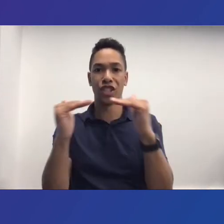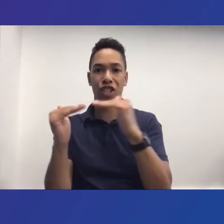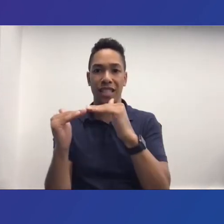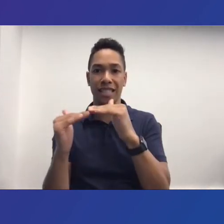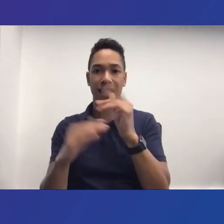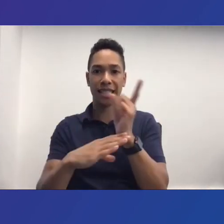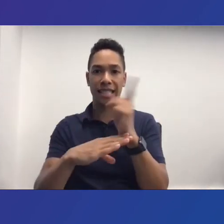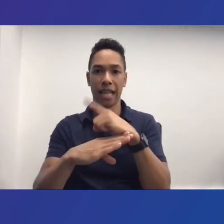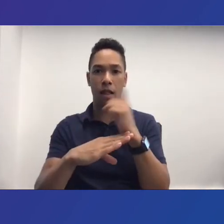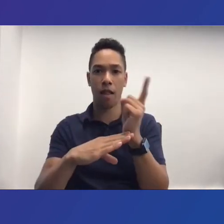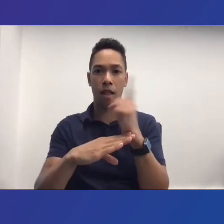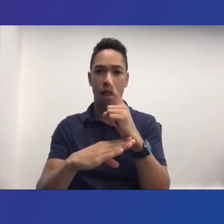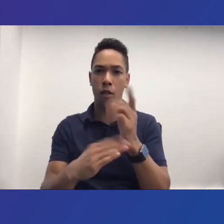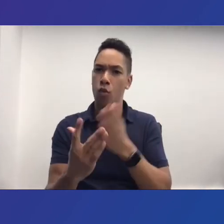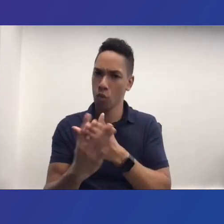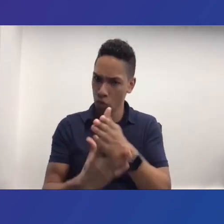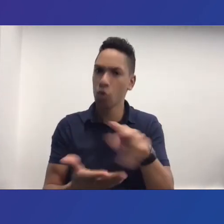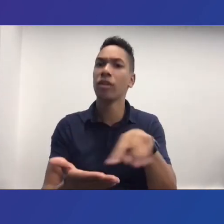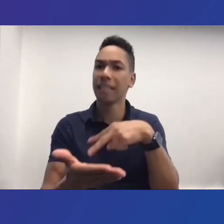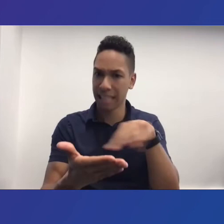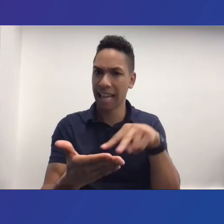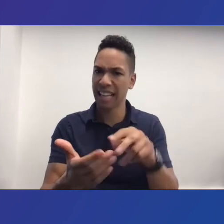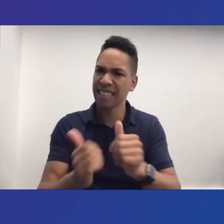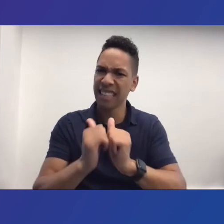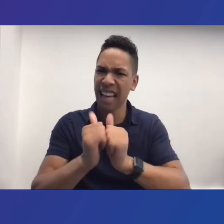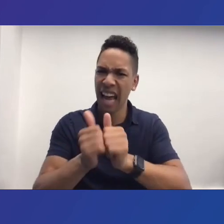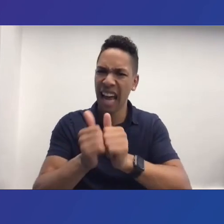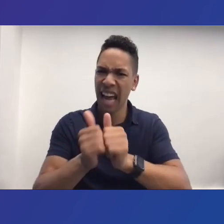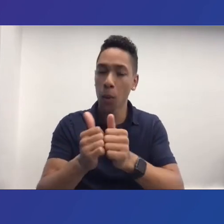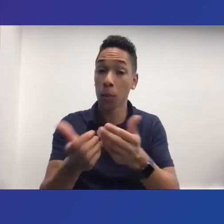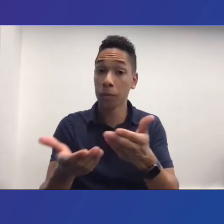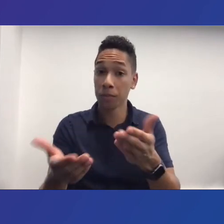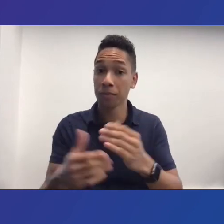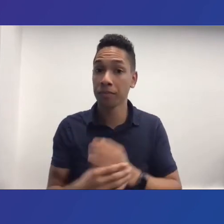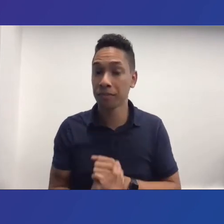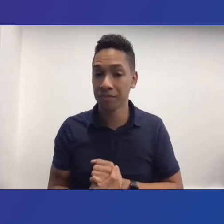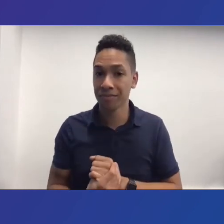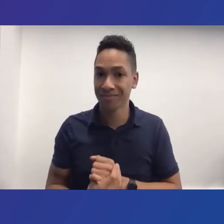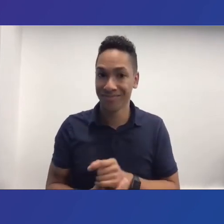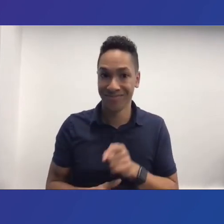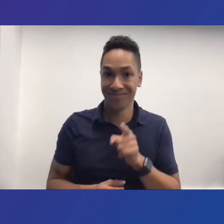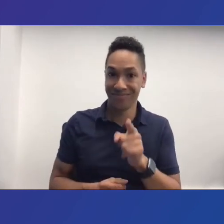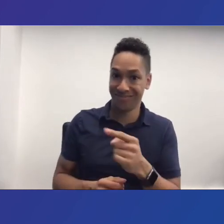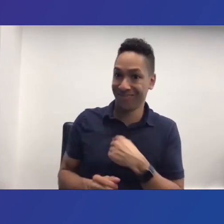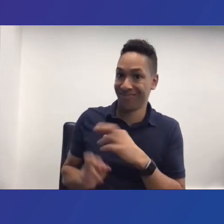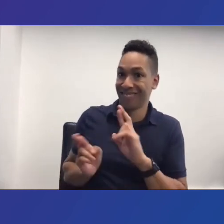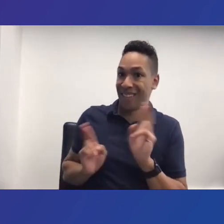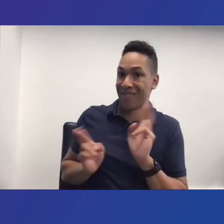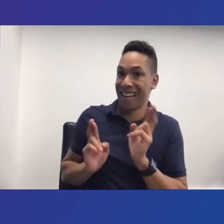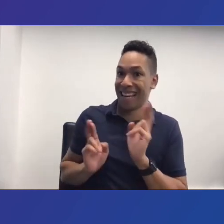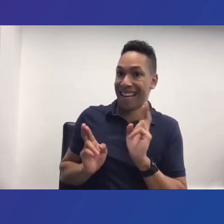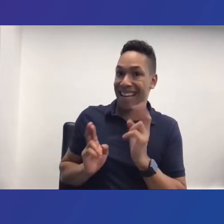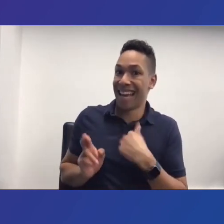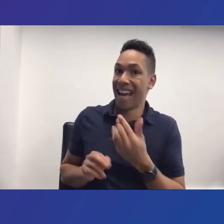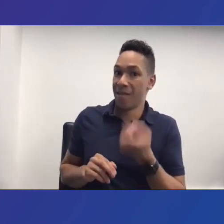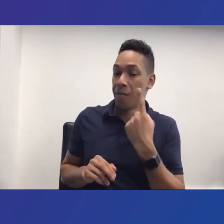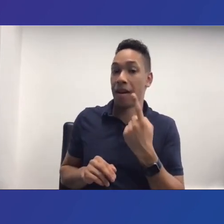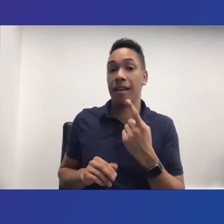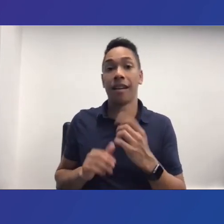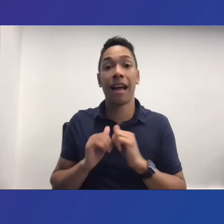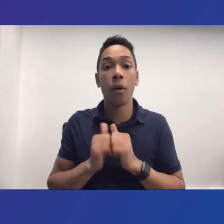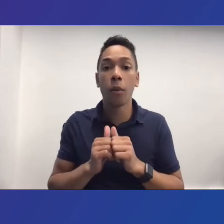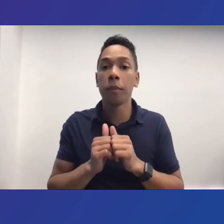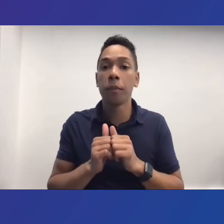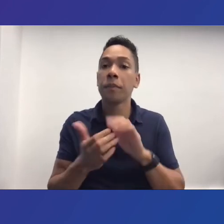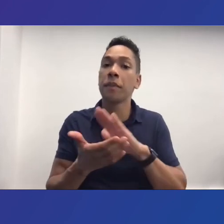sentence, explain your finishing. I have one read. That was easy for me, actually. Become a